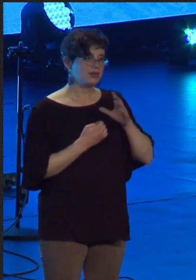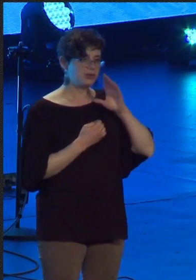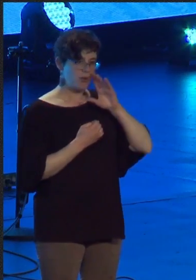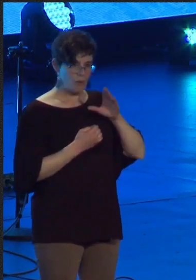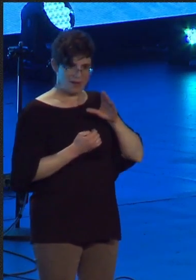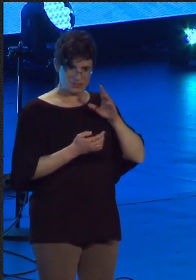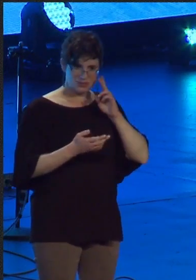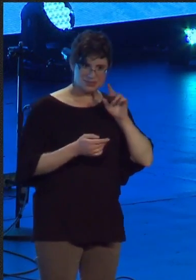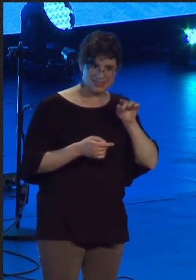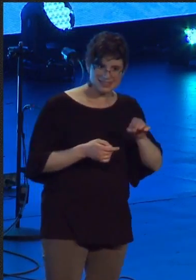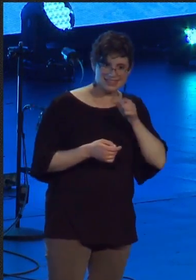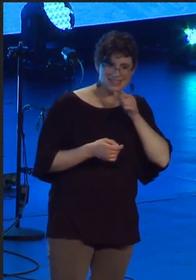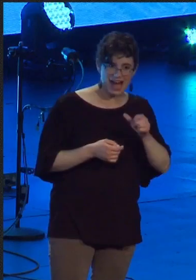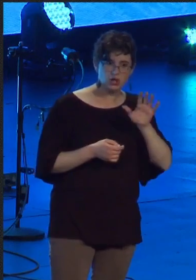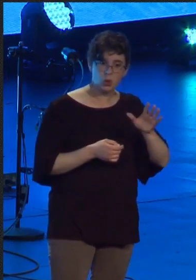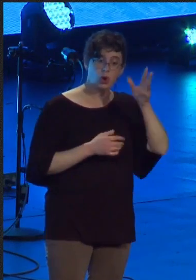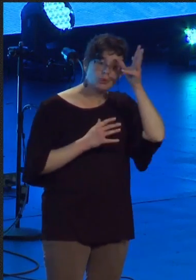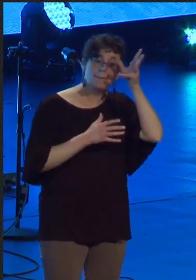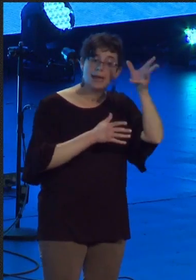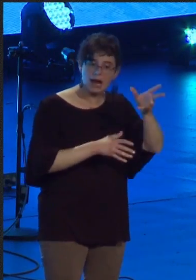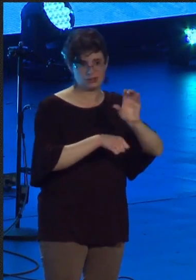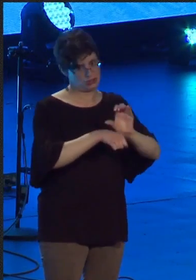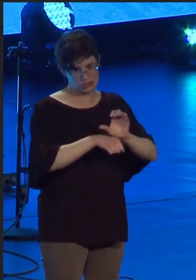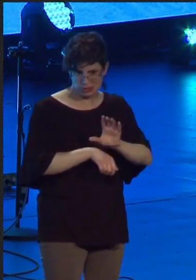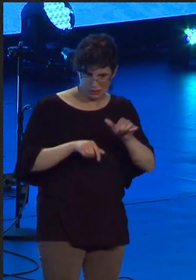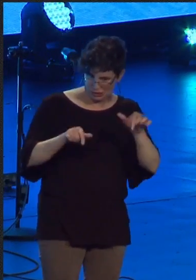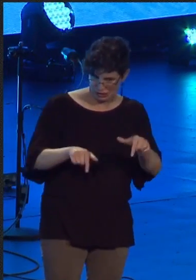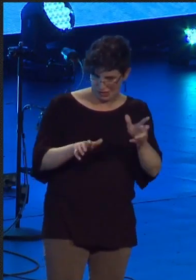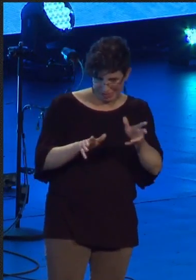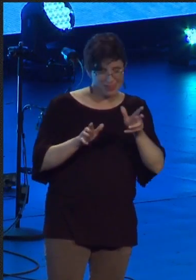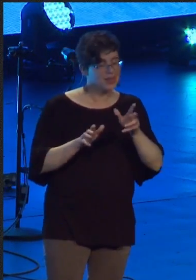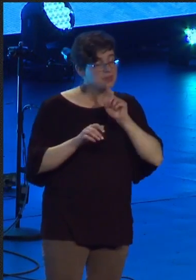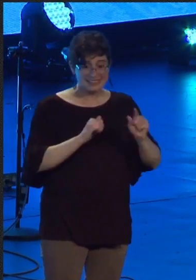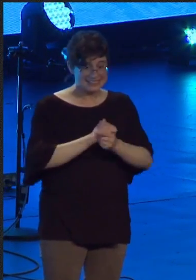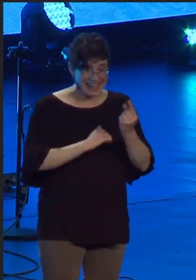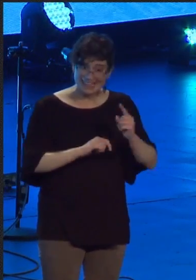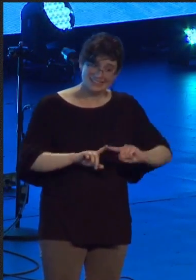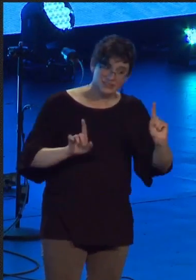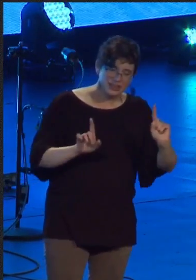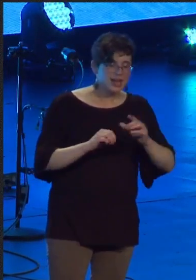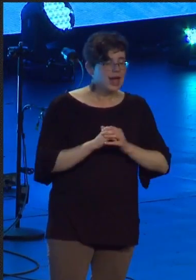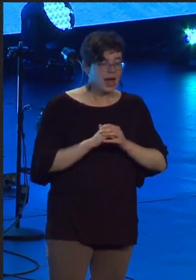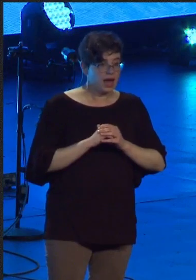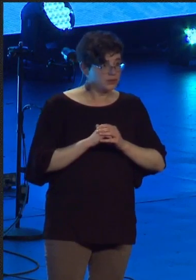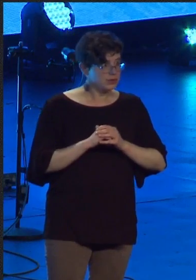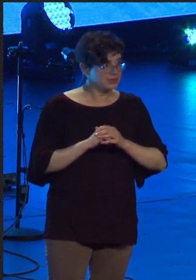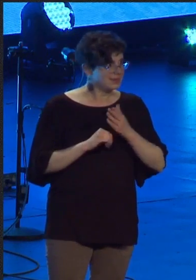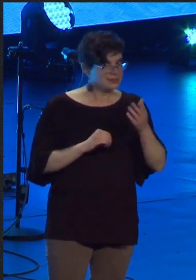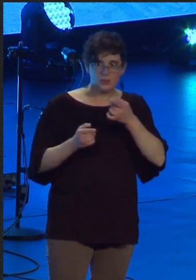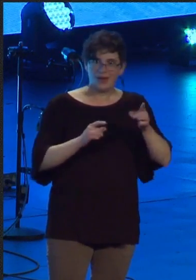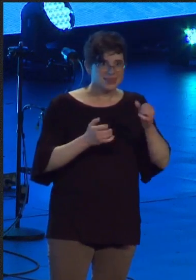BGC. I mean, and not that that was bad. That was a great thing. But for this generation, for today, it's exciting to see the things going on this week and to